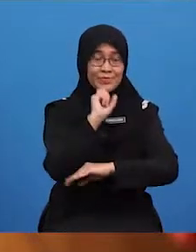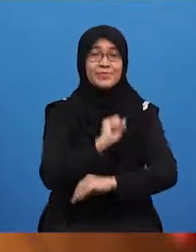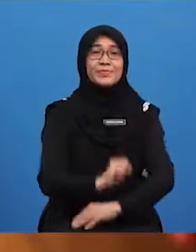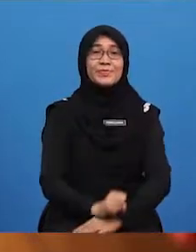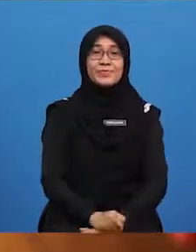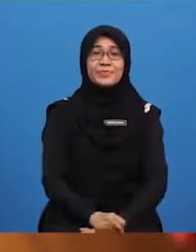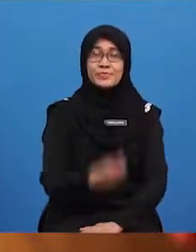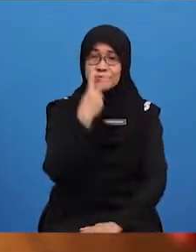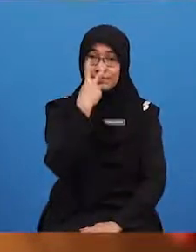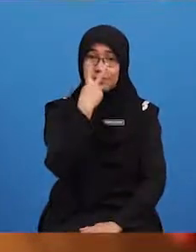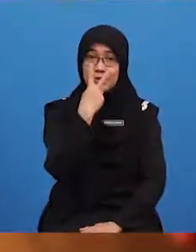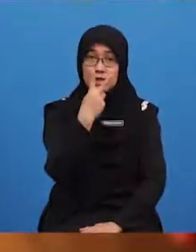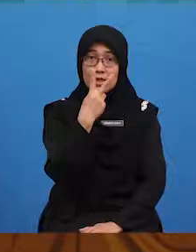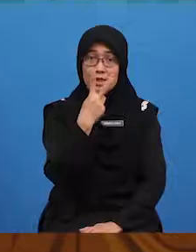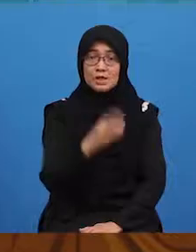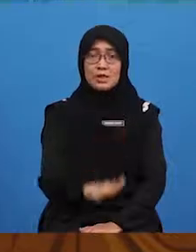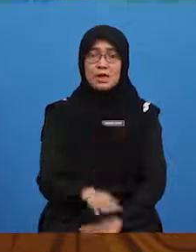try another one.